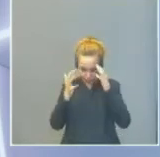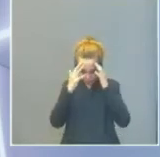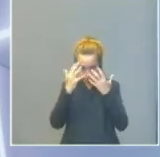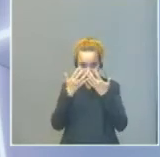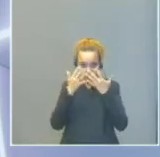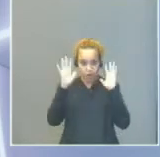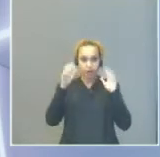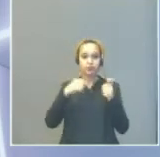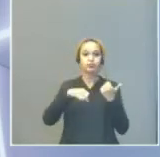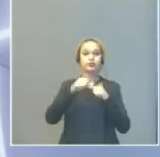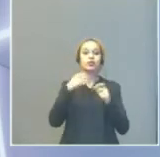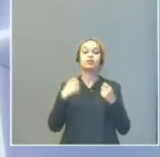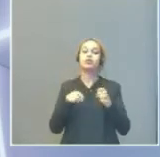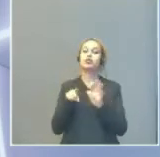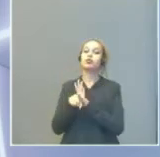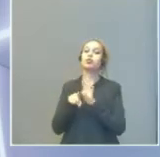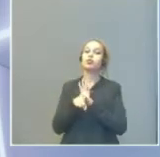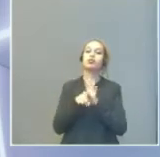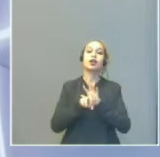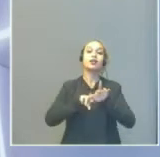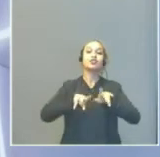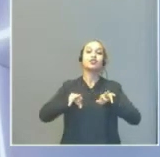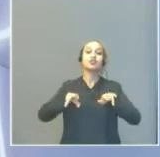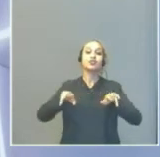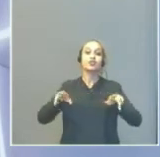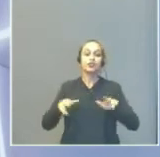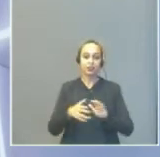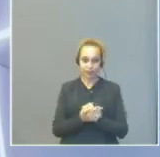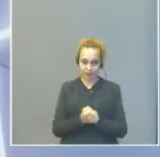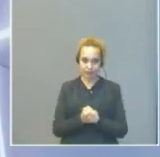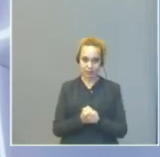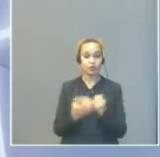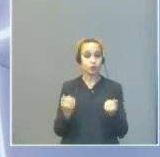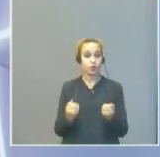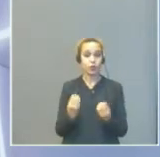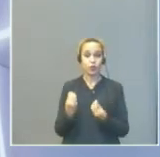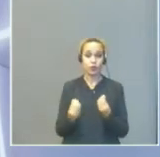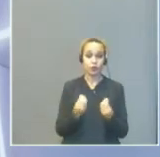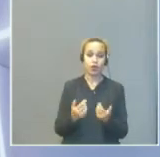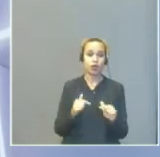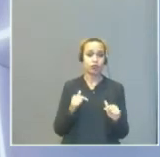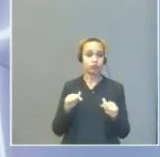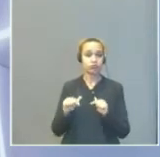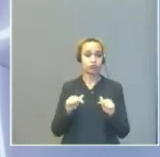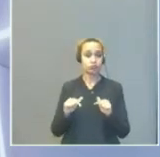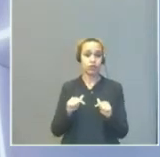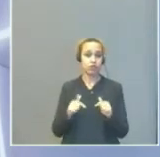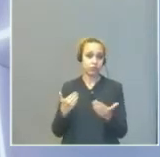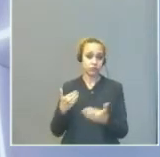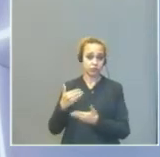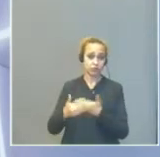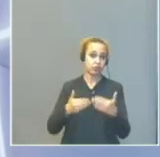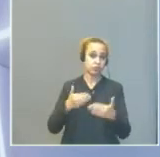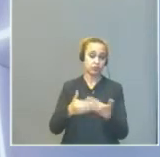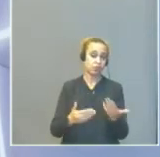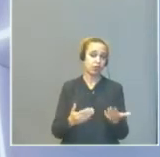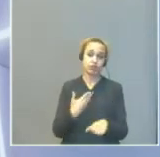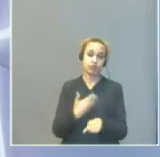questions differently. One of the ways we can do this is with work we've been developing over time, futures